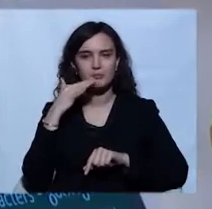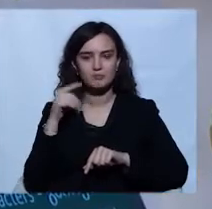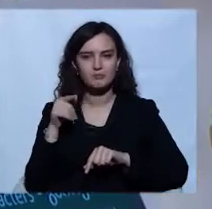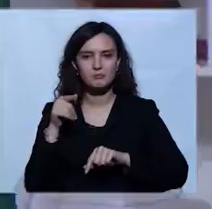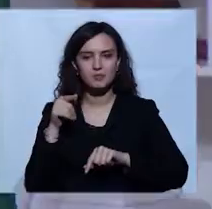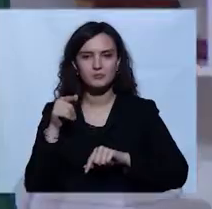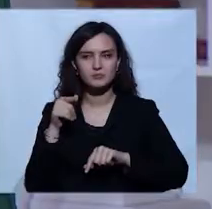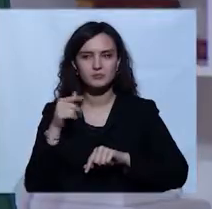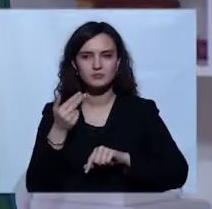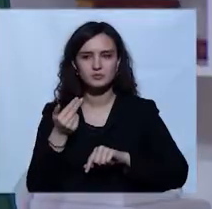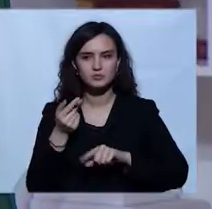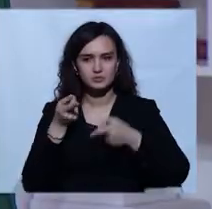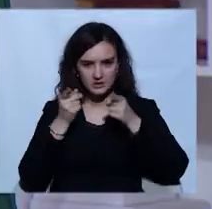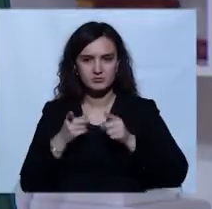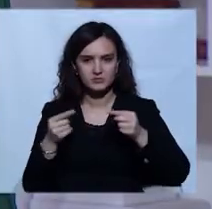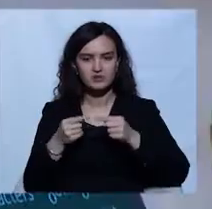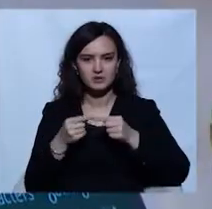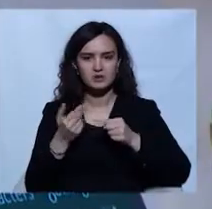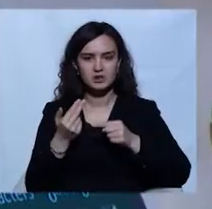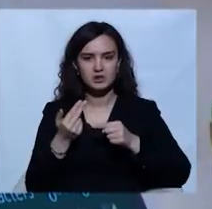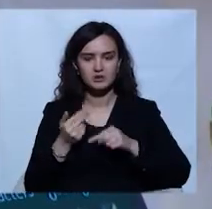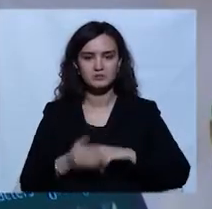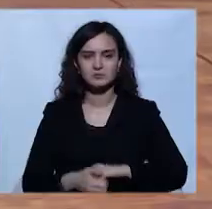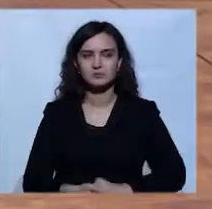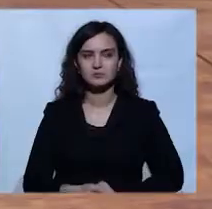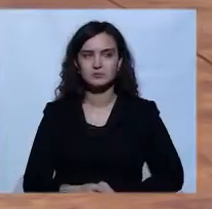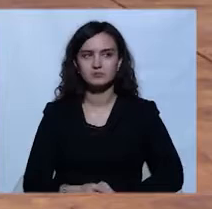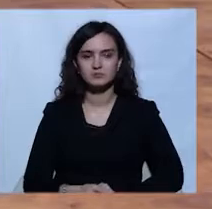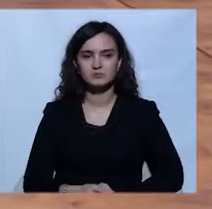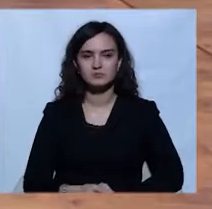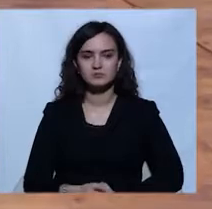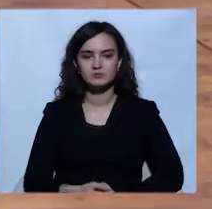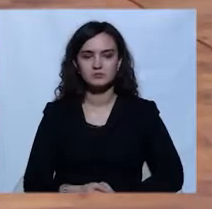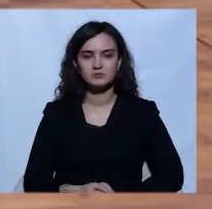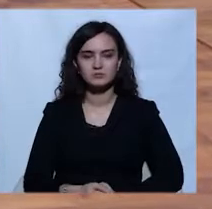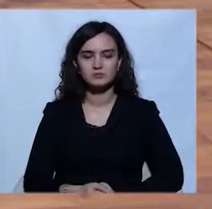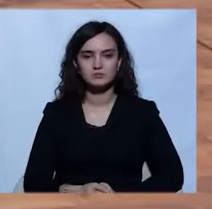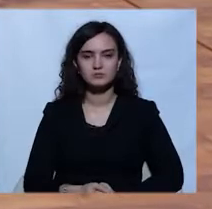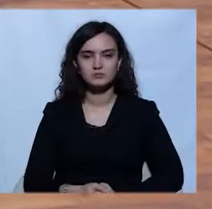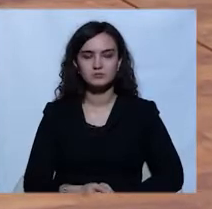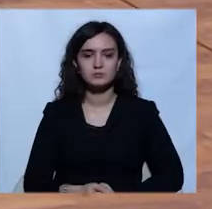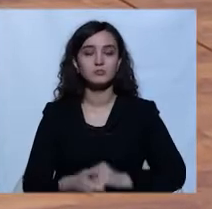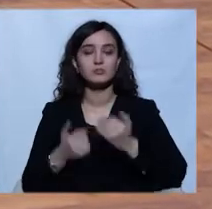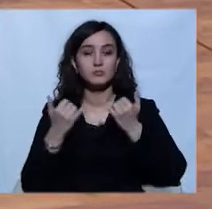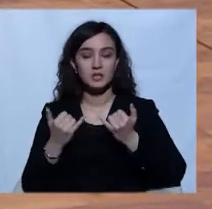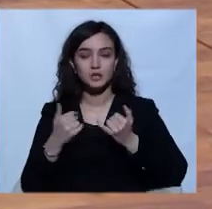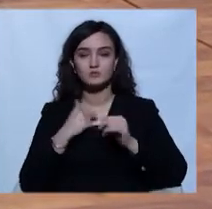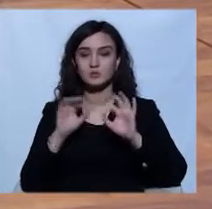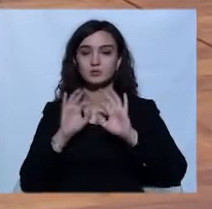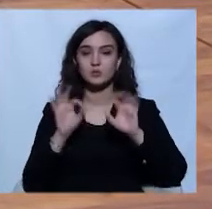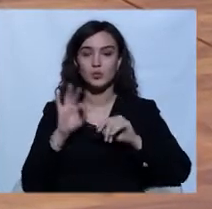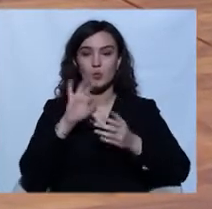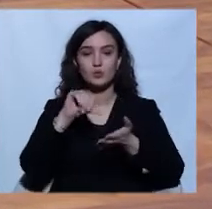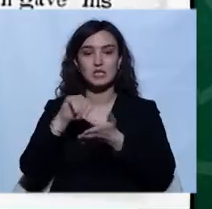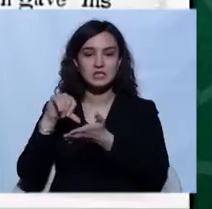viewers. Yes, so that's true. Something to relate there. Yeah, good observation. So now that we talked about the